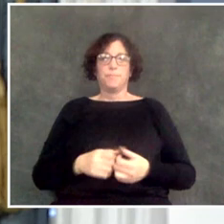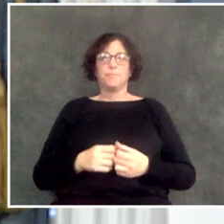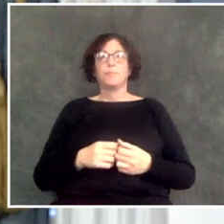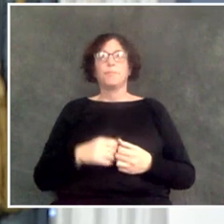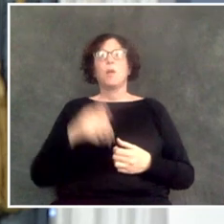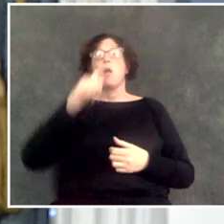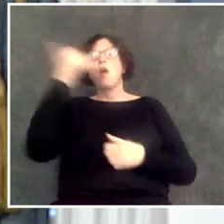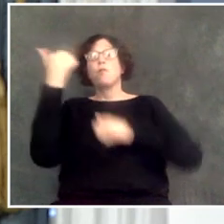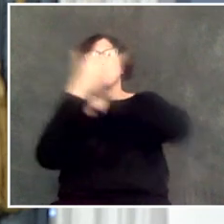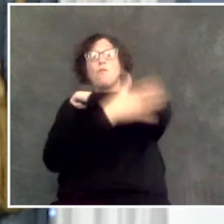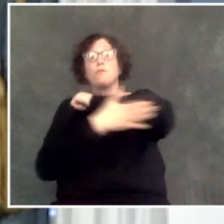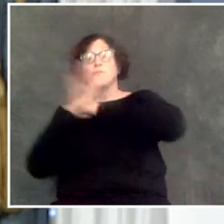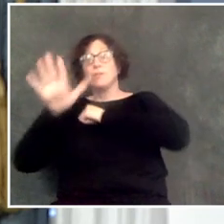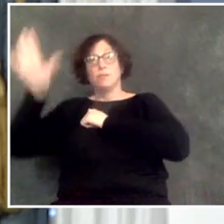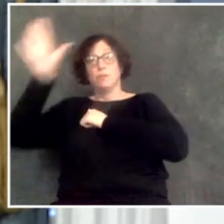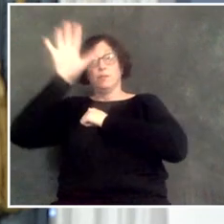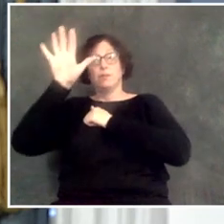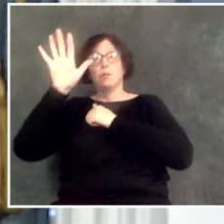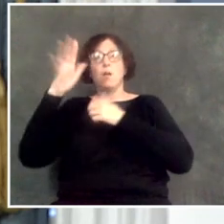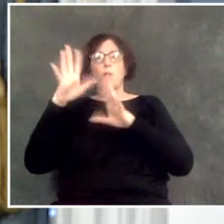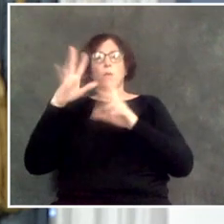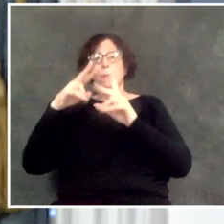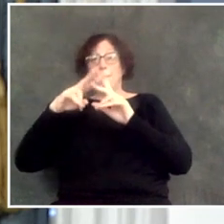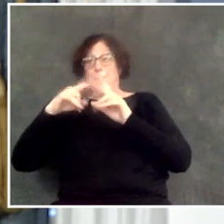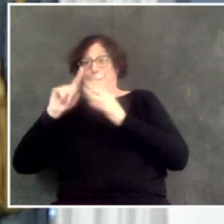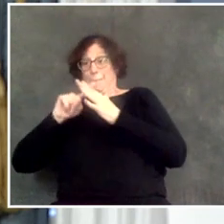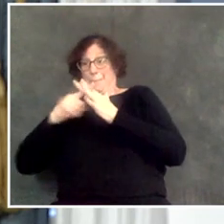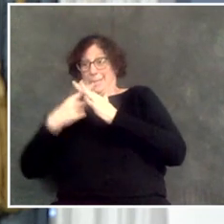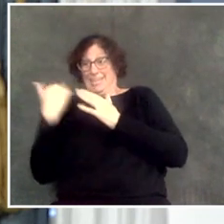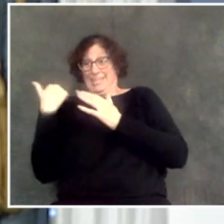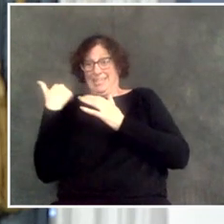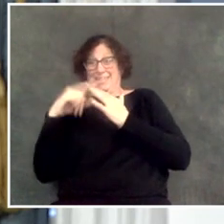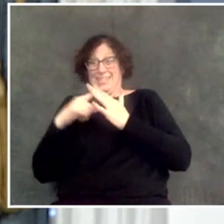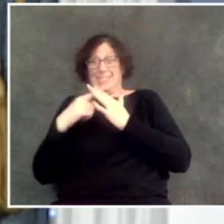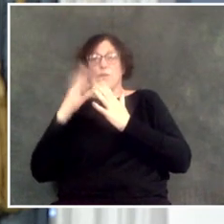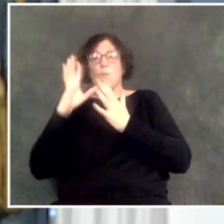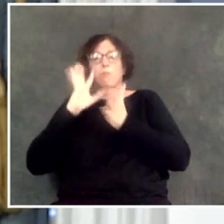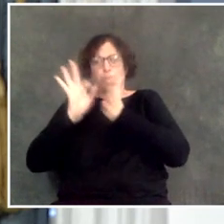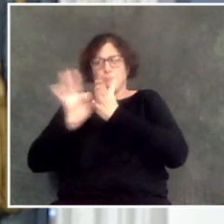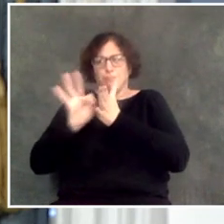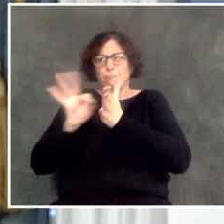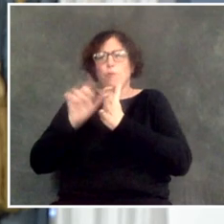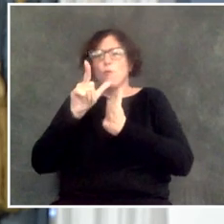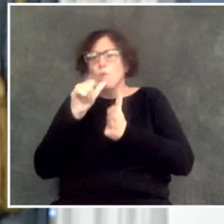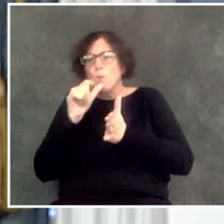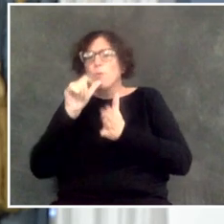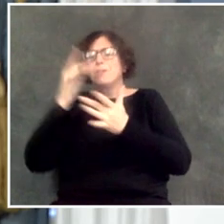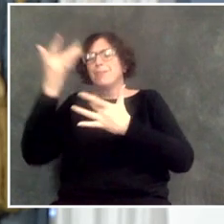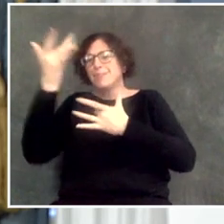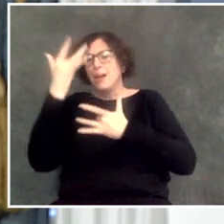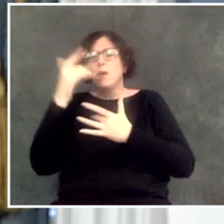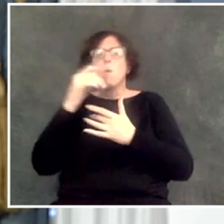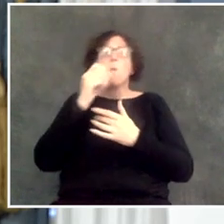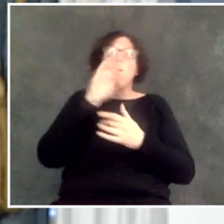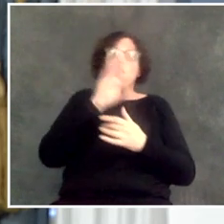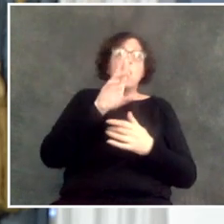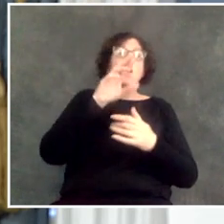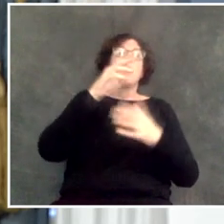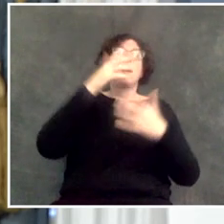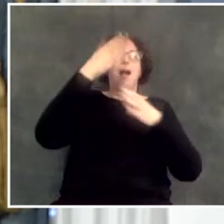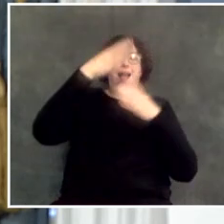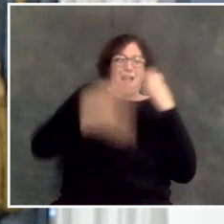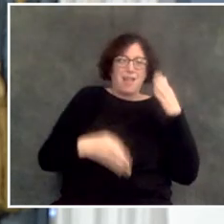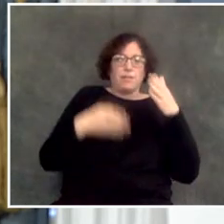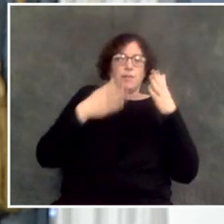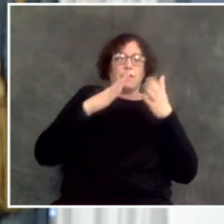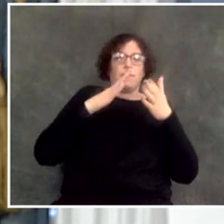we call containment. And if you'll recall, early on in the outbreak, we were working on containment. That was the whole